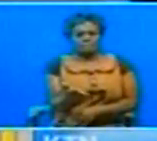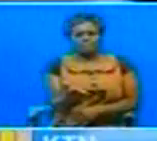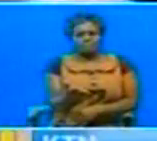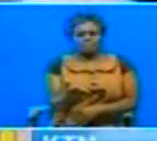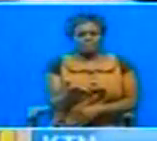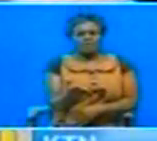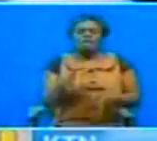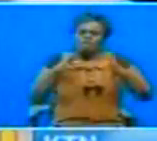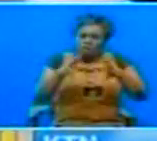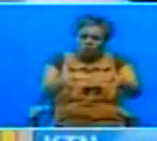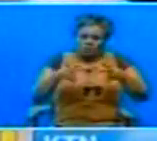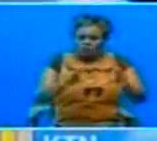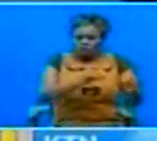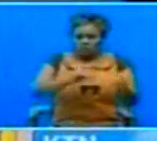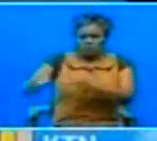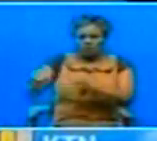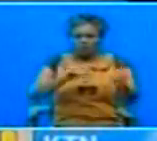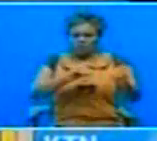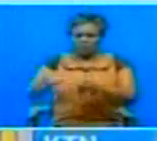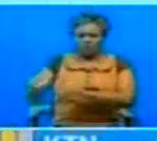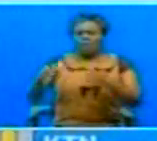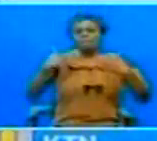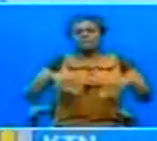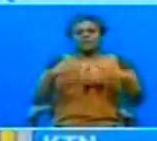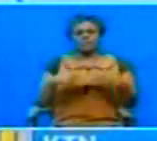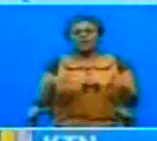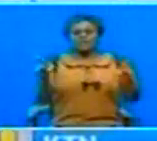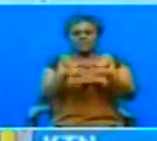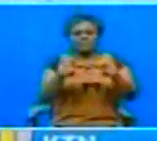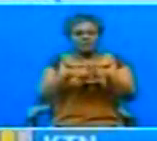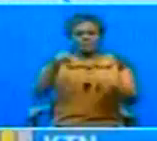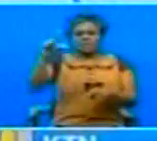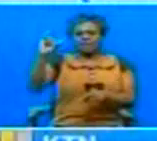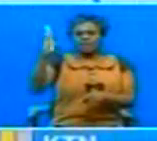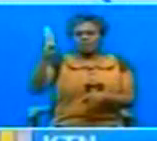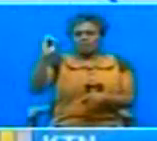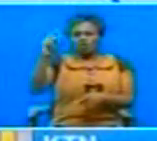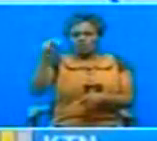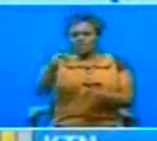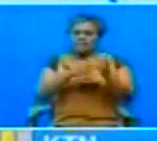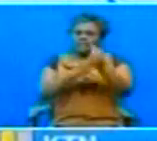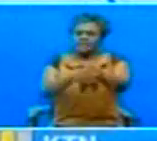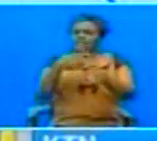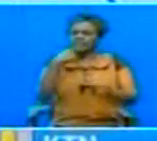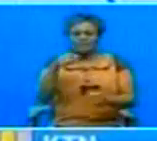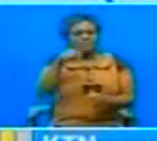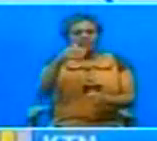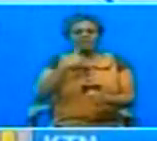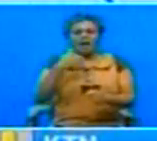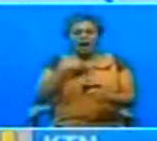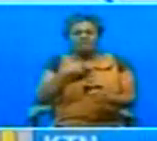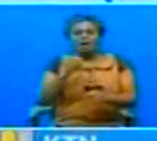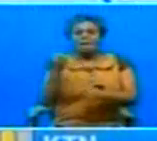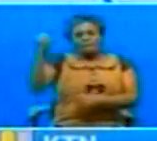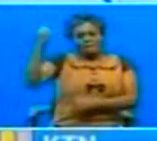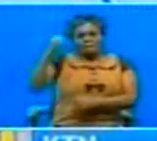Displaced, forceful displacement of people. The Laibon leaders among the clan were said to have supernatural